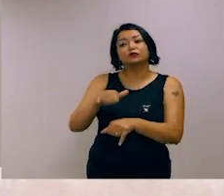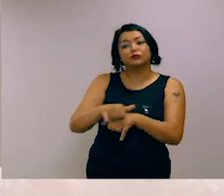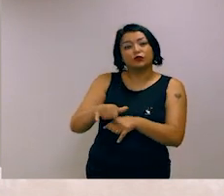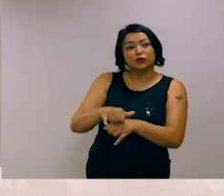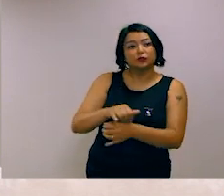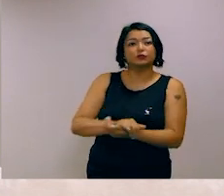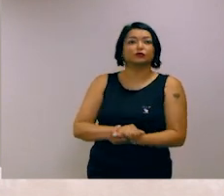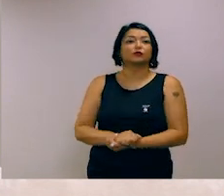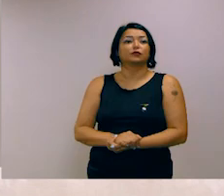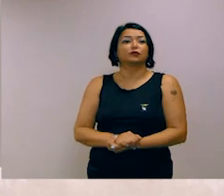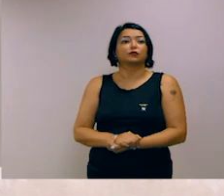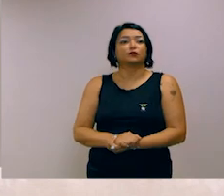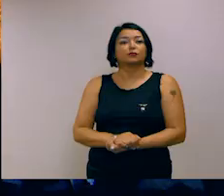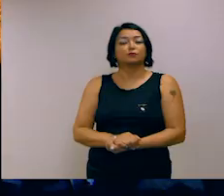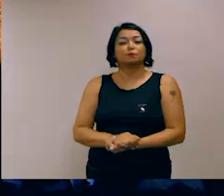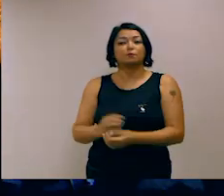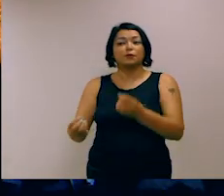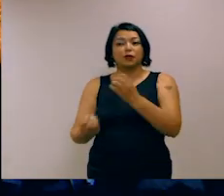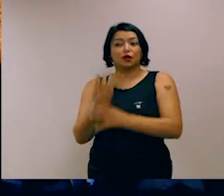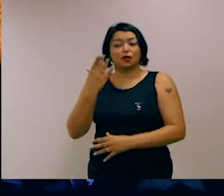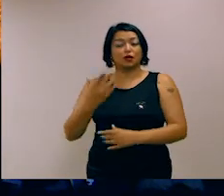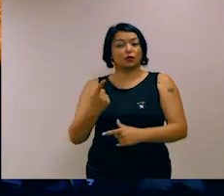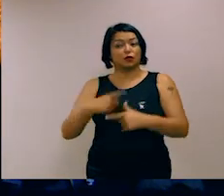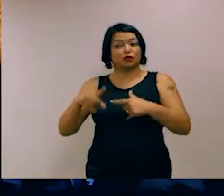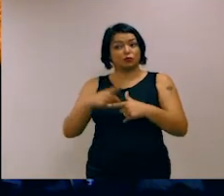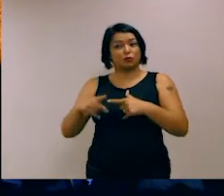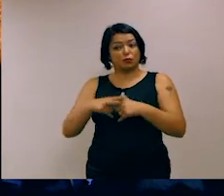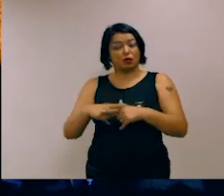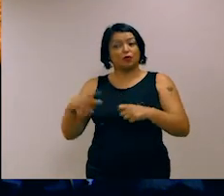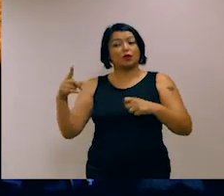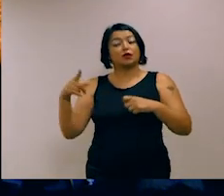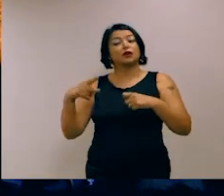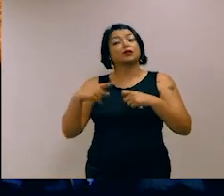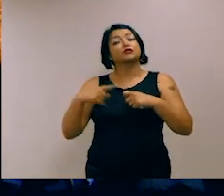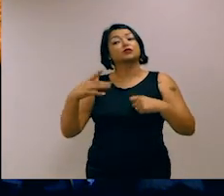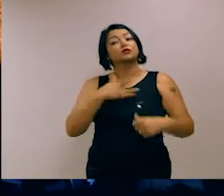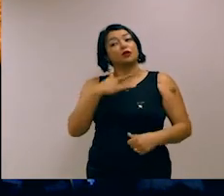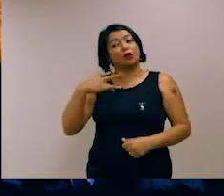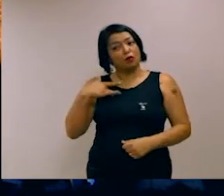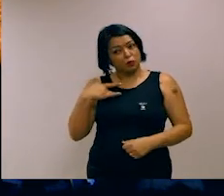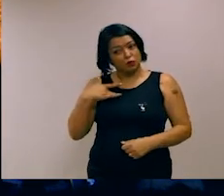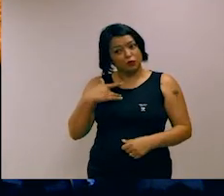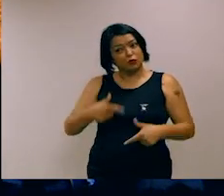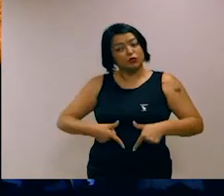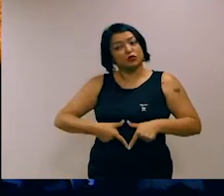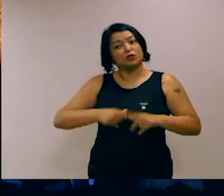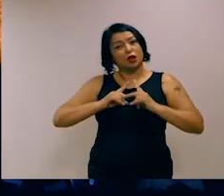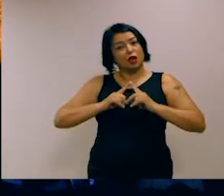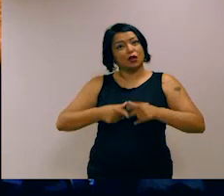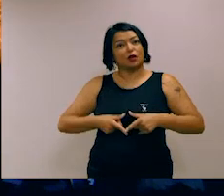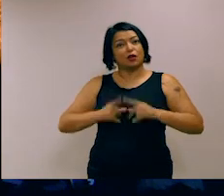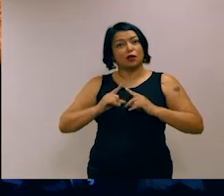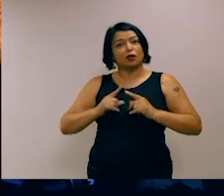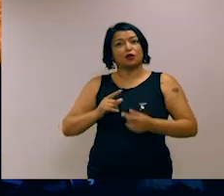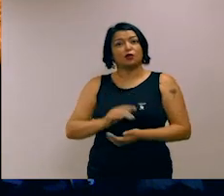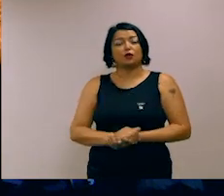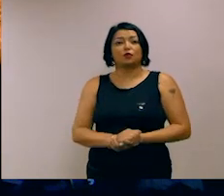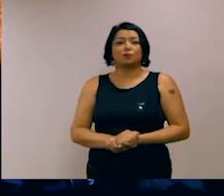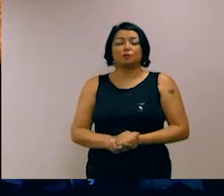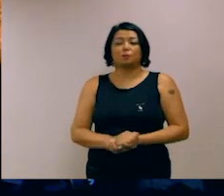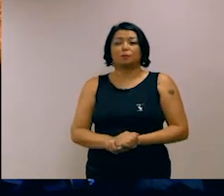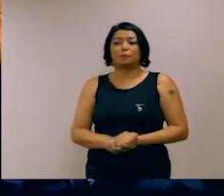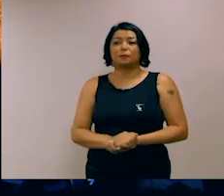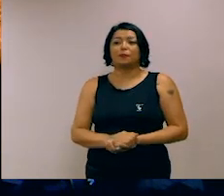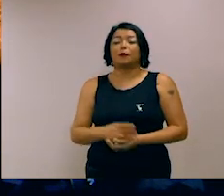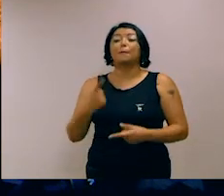system. A no-show occurs when a patient schedules up an appointment to his doctor and fails to show up,